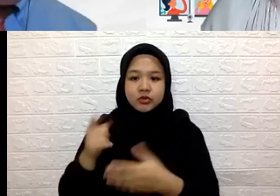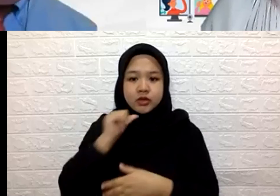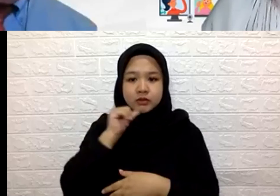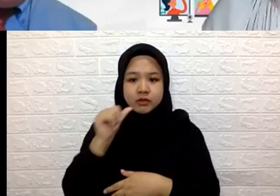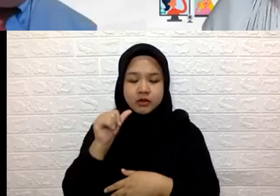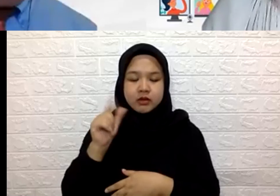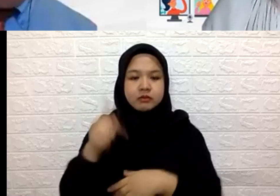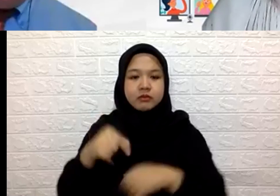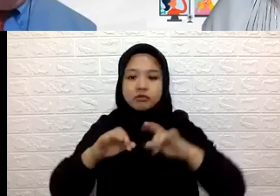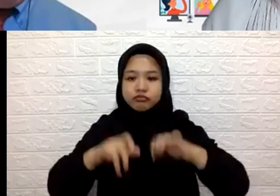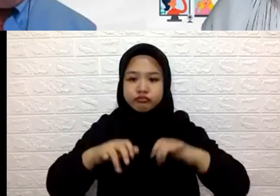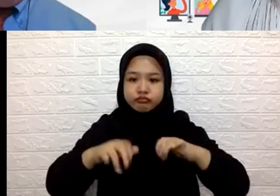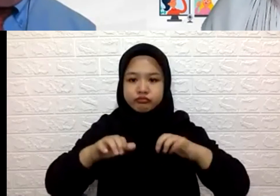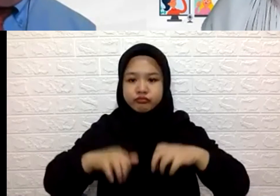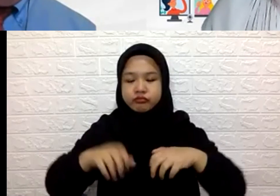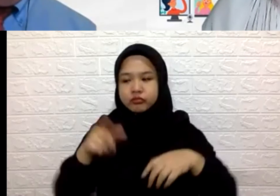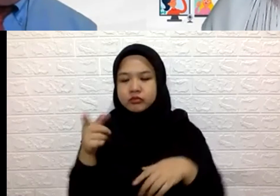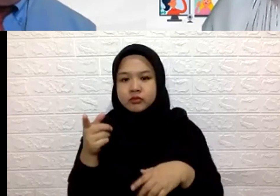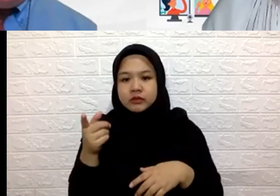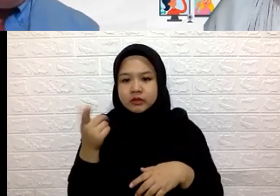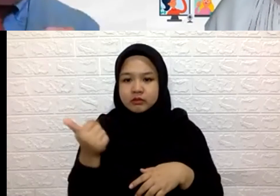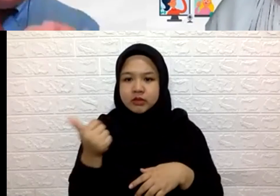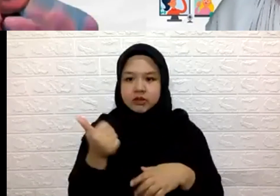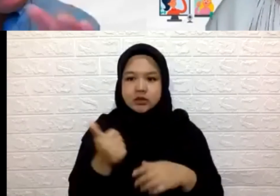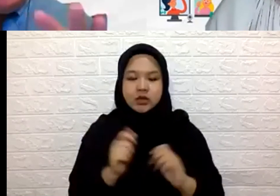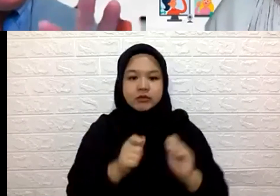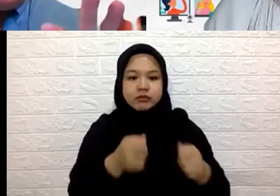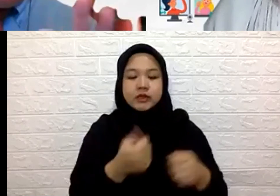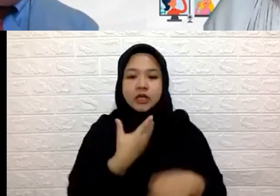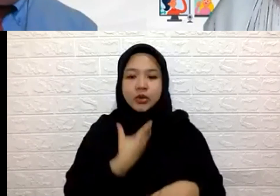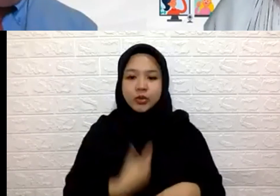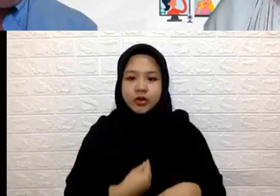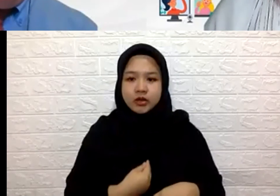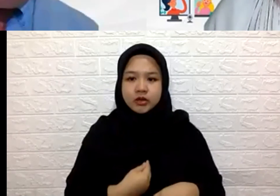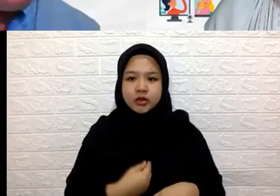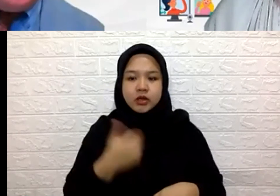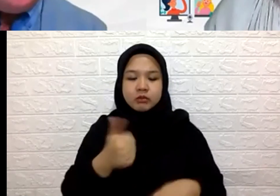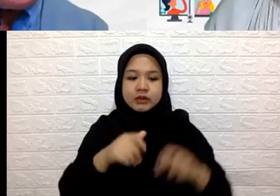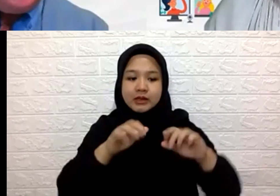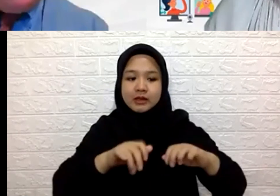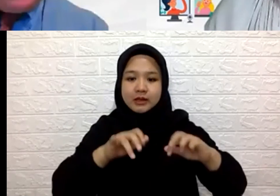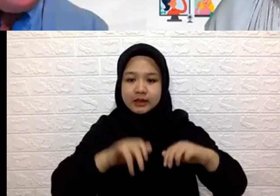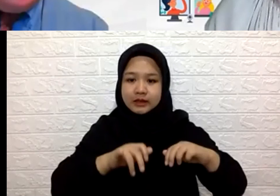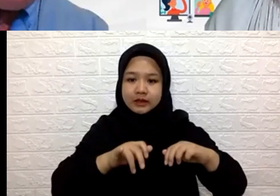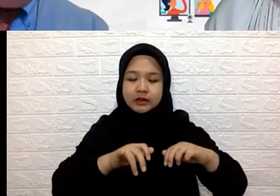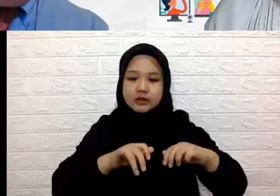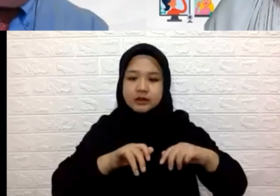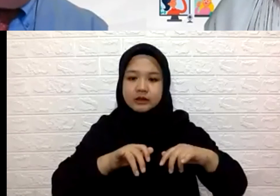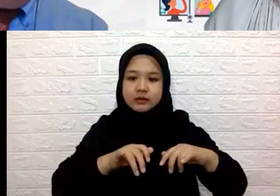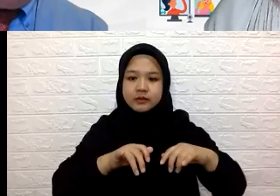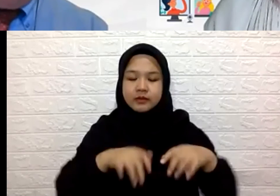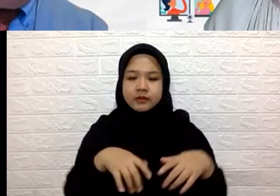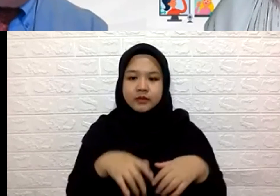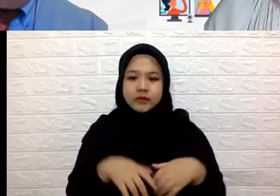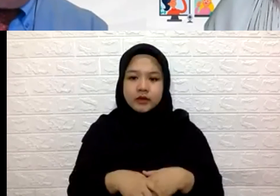can file a complaint. They can type. In fact, I will see if I can find one for